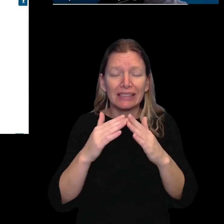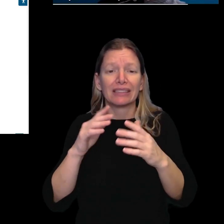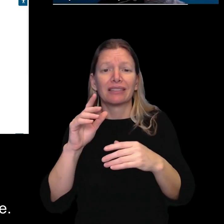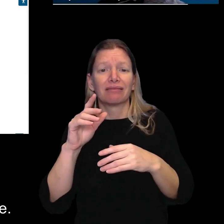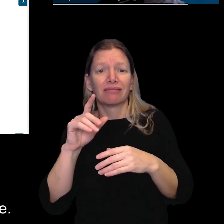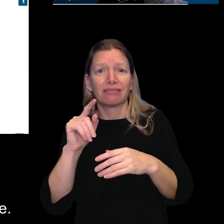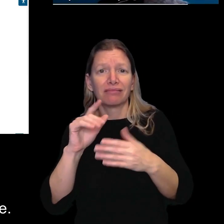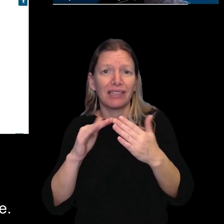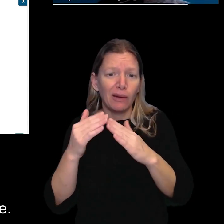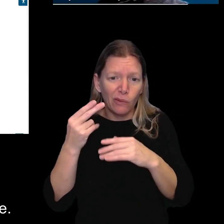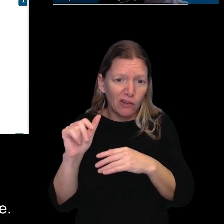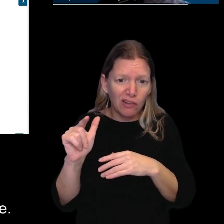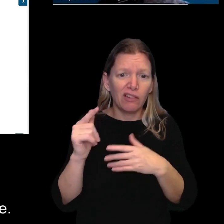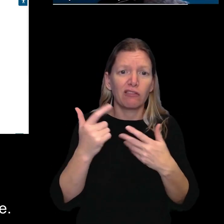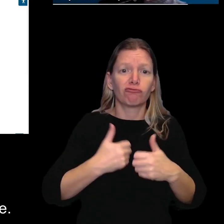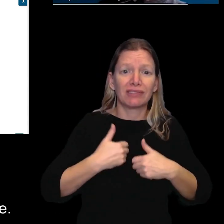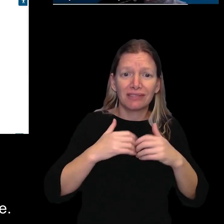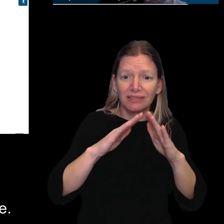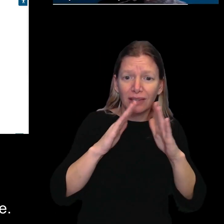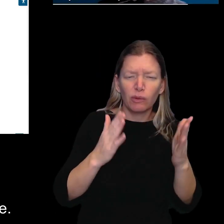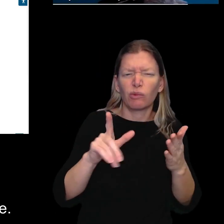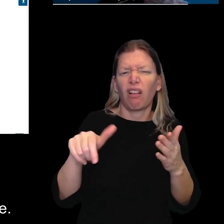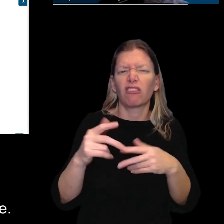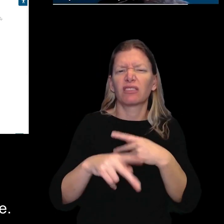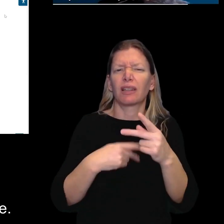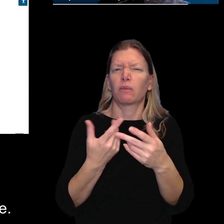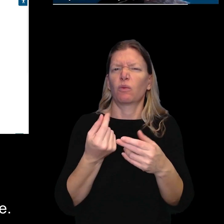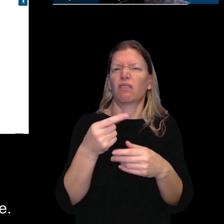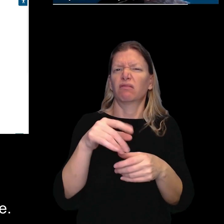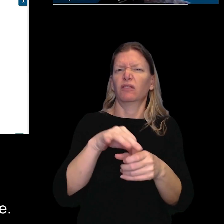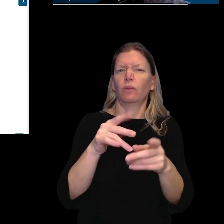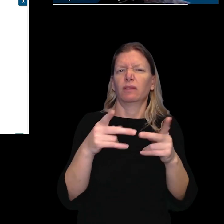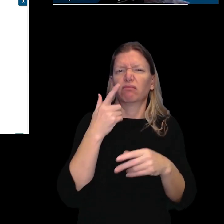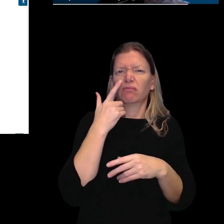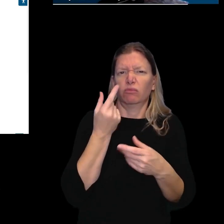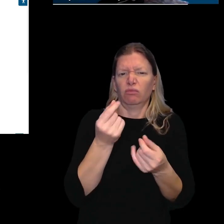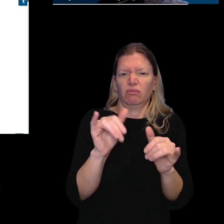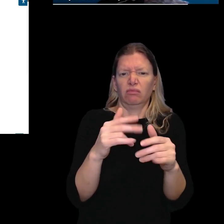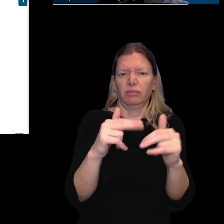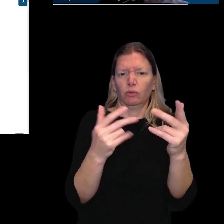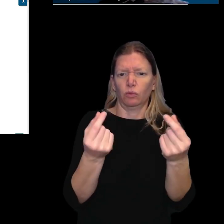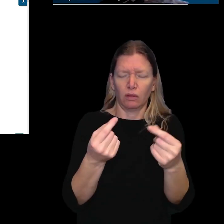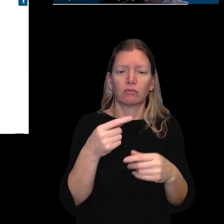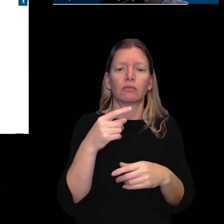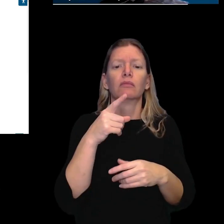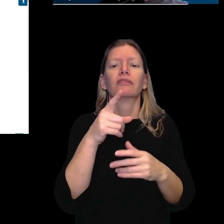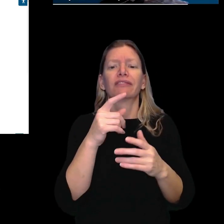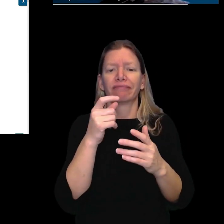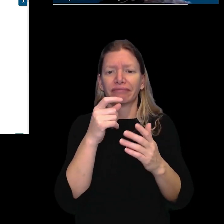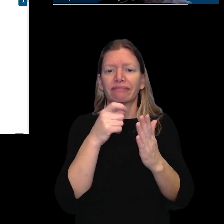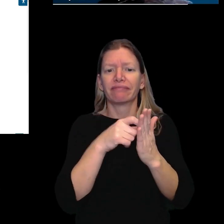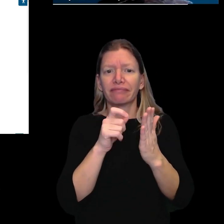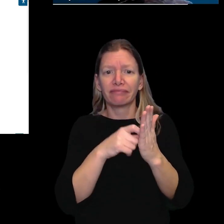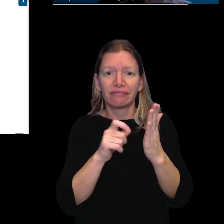um, a city or town hall, residential housing, or some other type. And then you also need to fill in whether